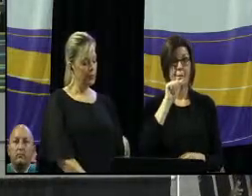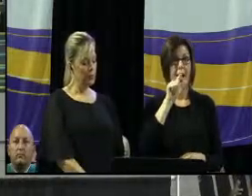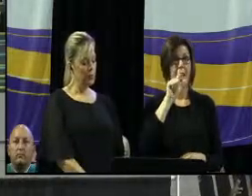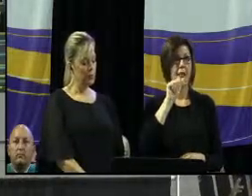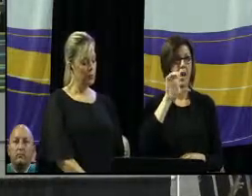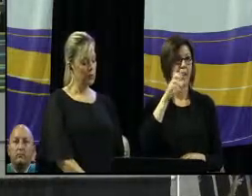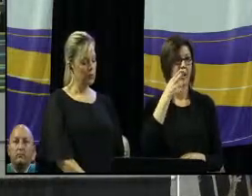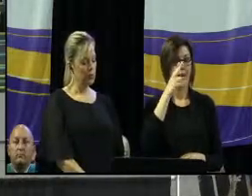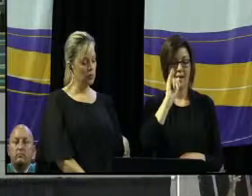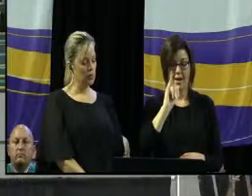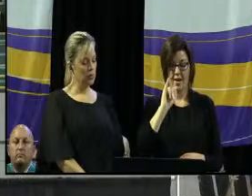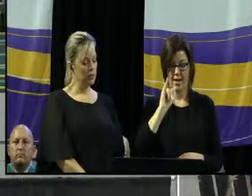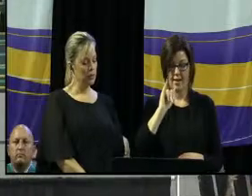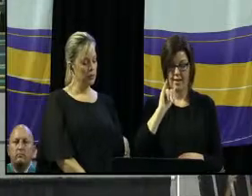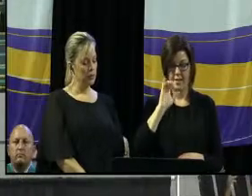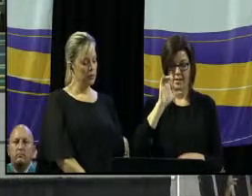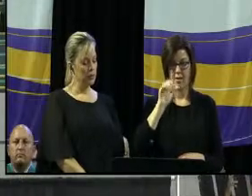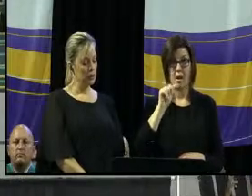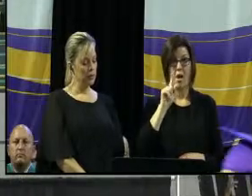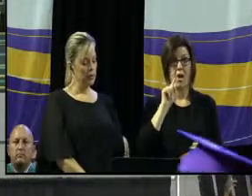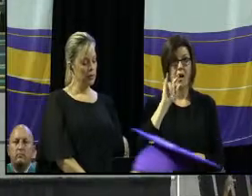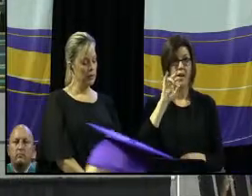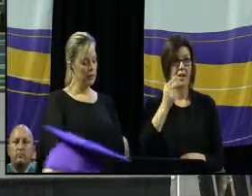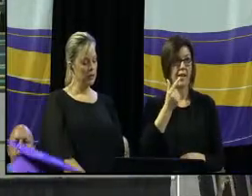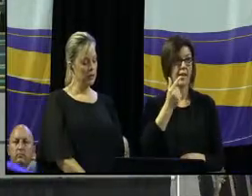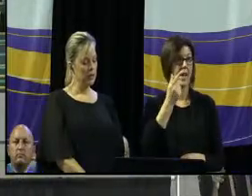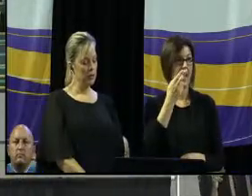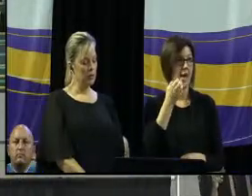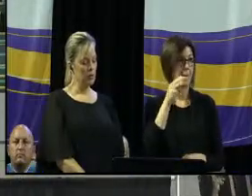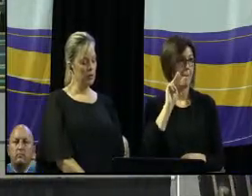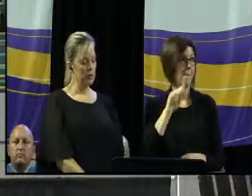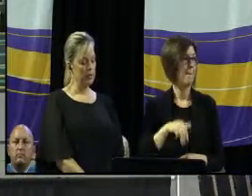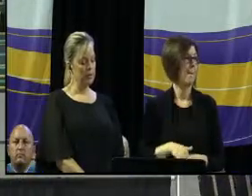Malachi Hassan Cottingham.